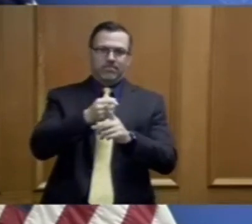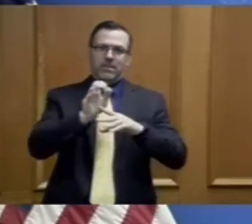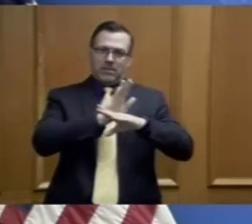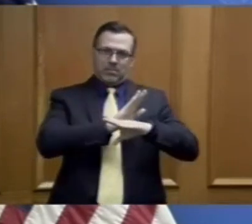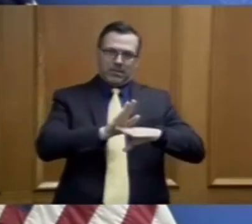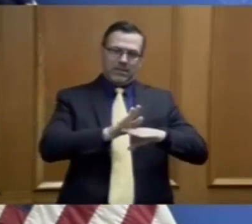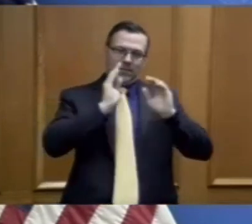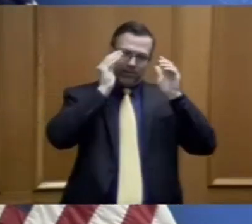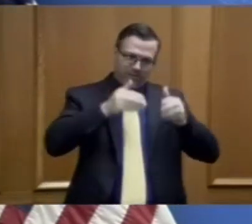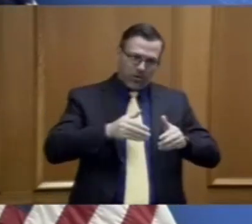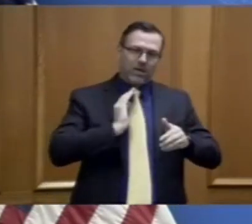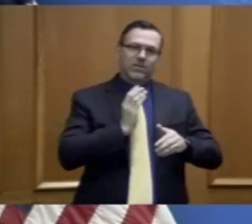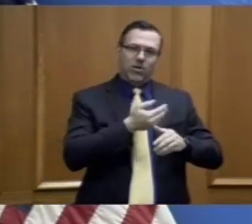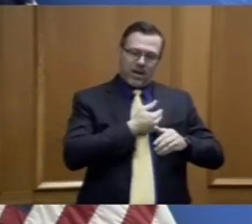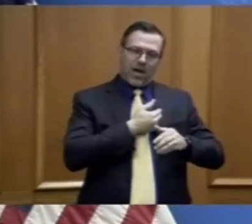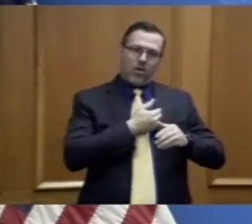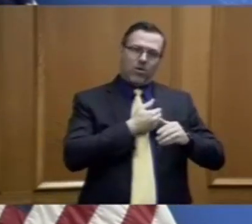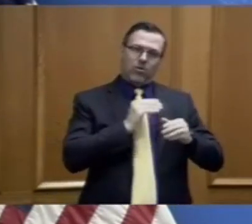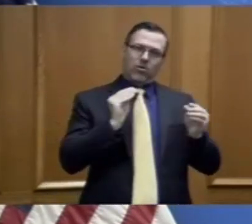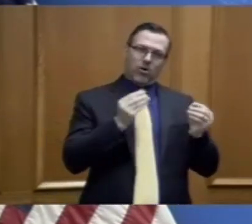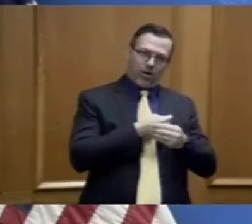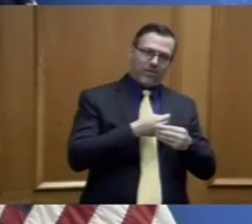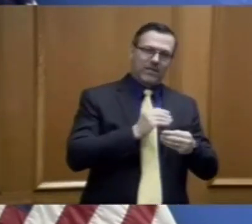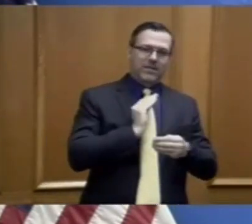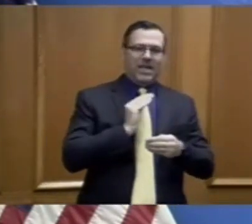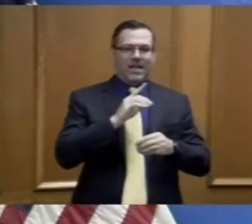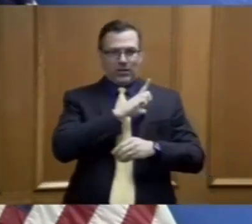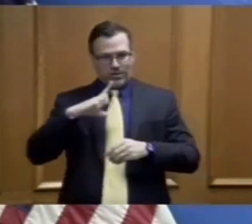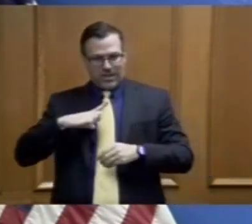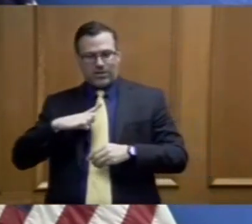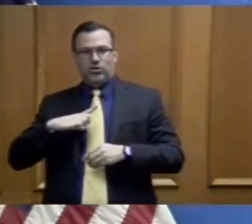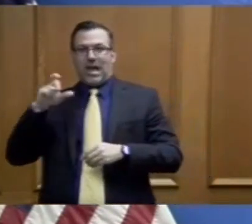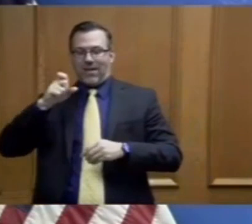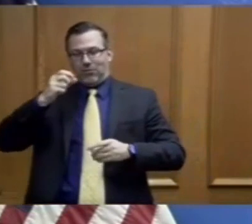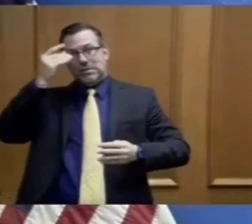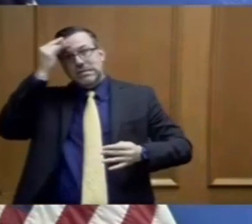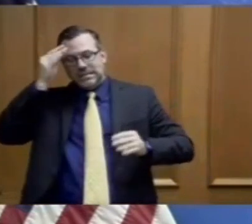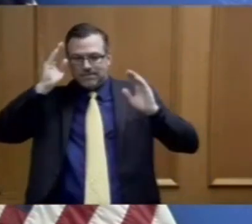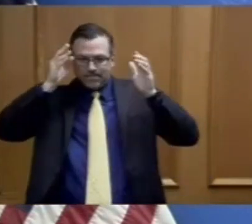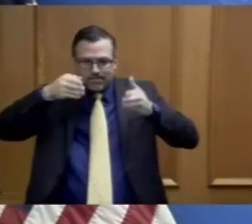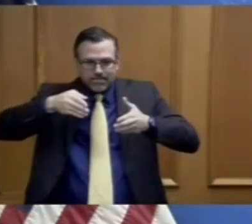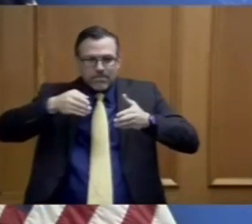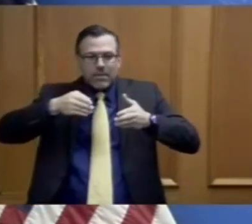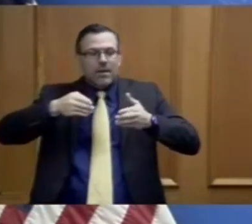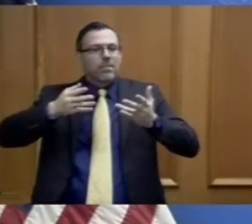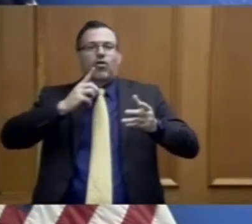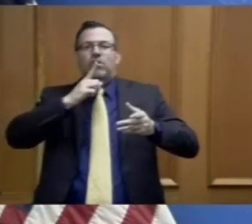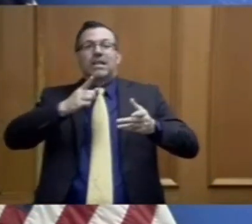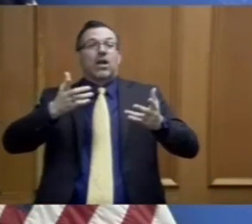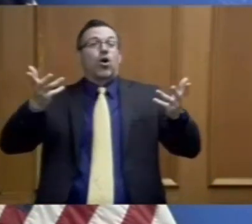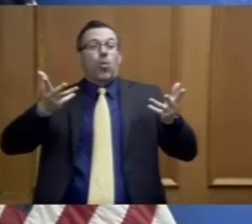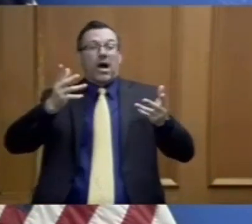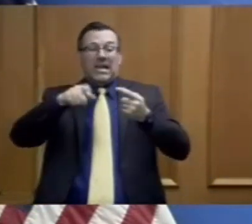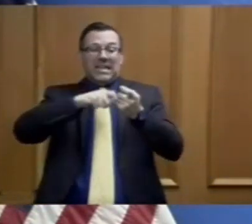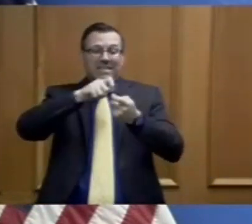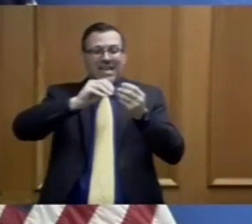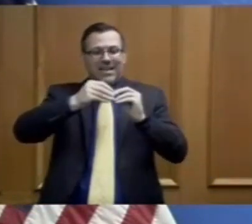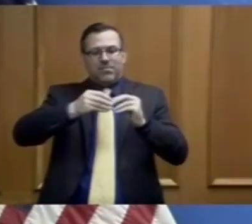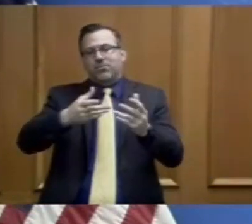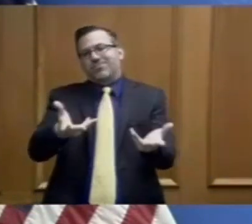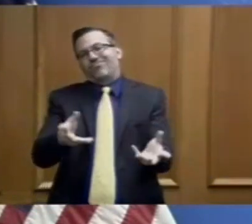and for the legislature in the days and weeks and months ahead. It's a little too soon to know what those numbers might be.